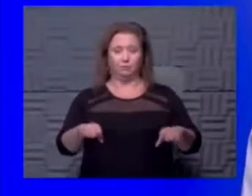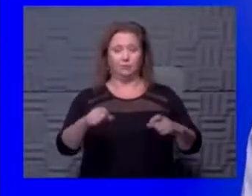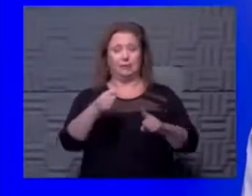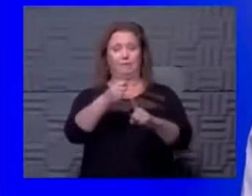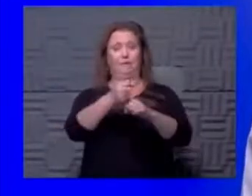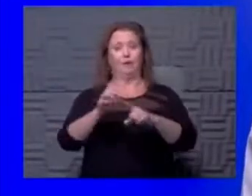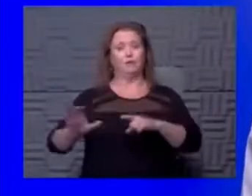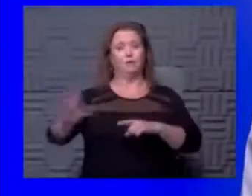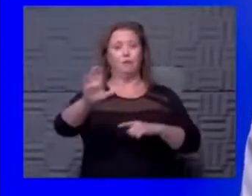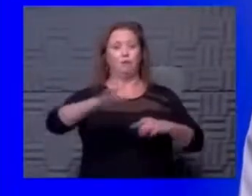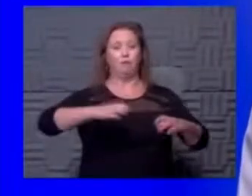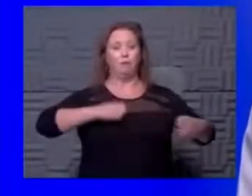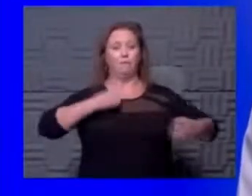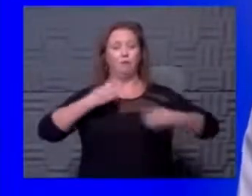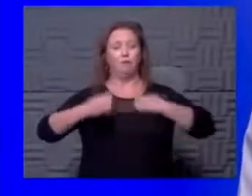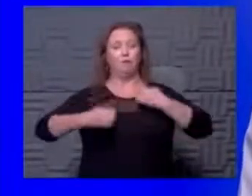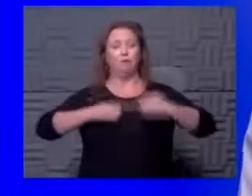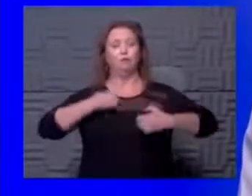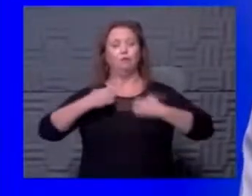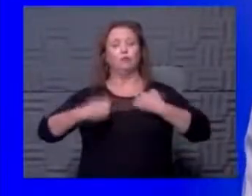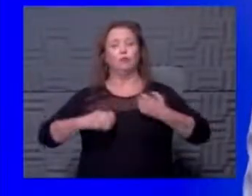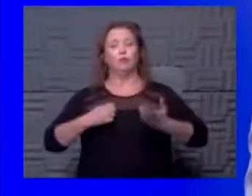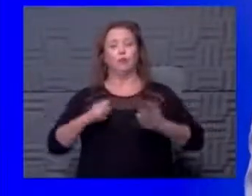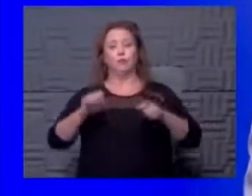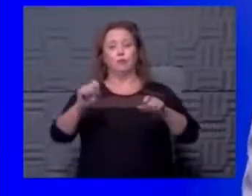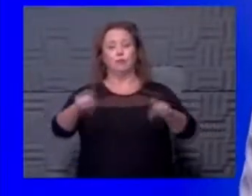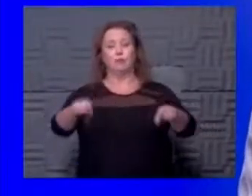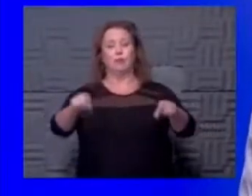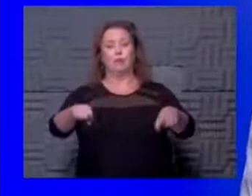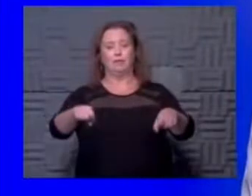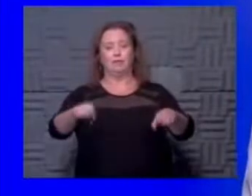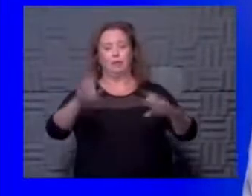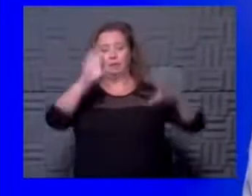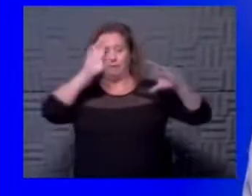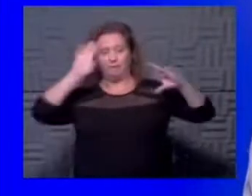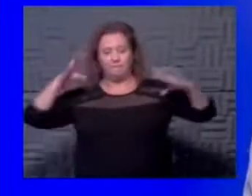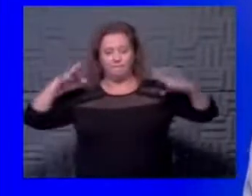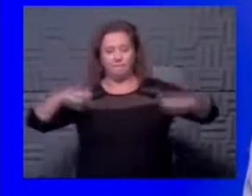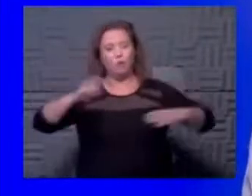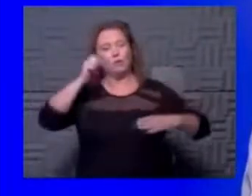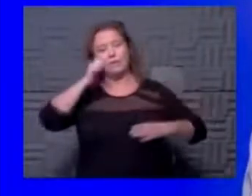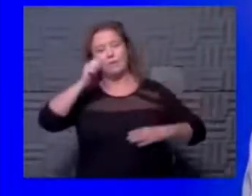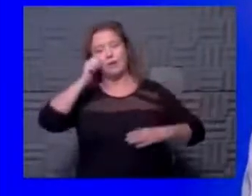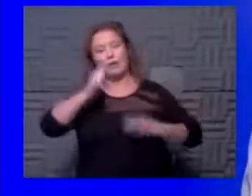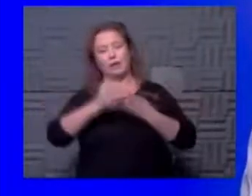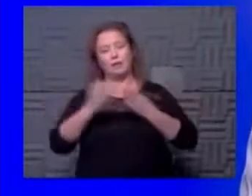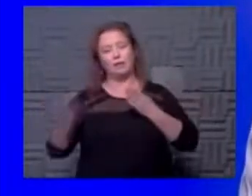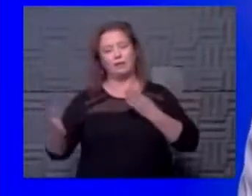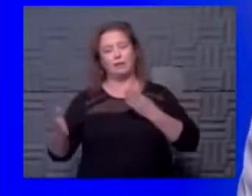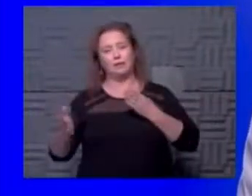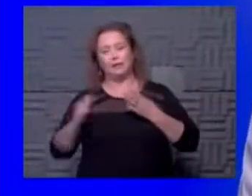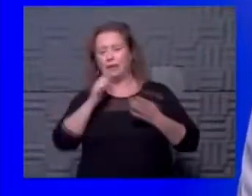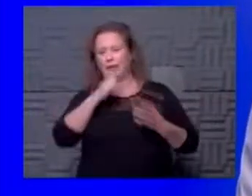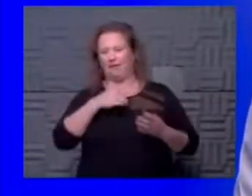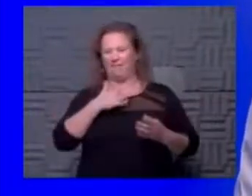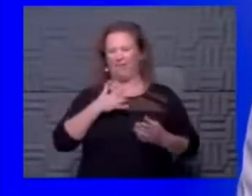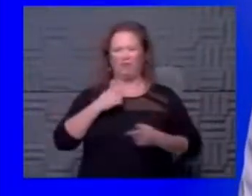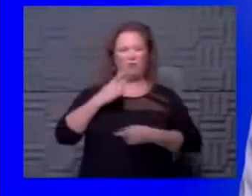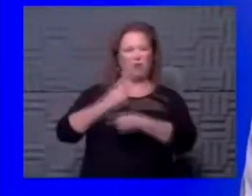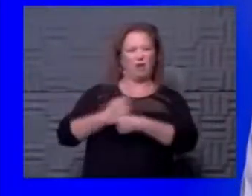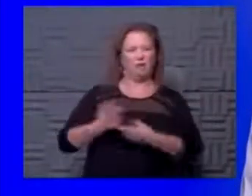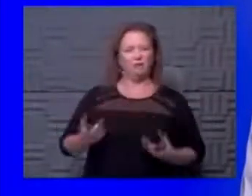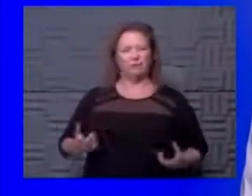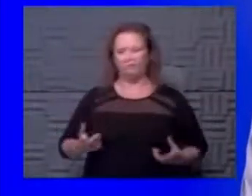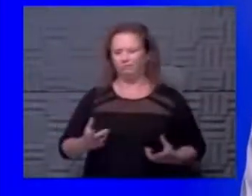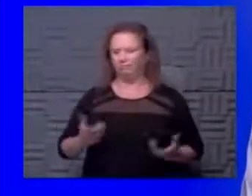affect your emotional as well as just your ability to focus every day on things and just not feel right.